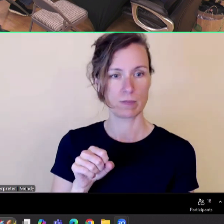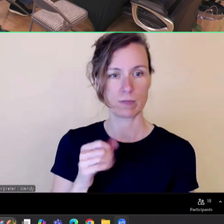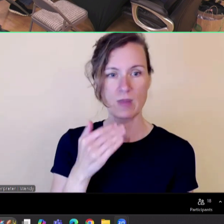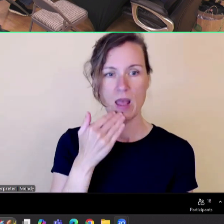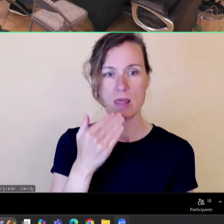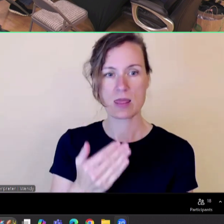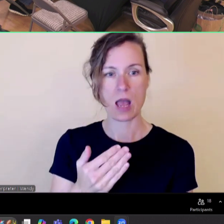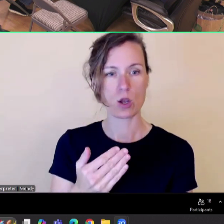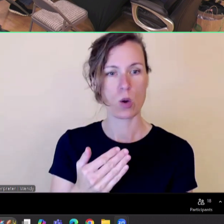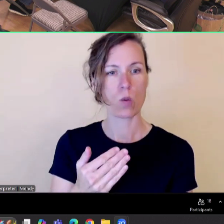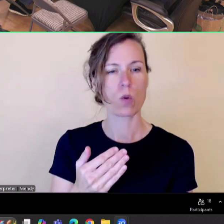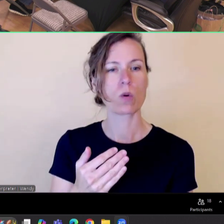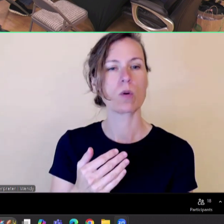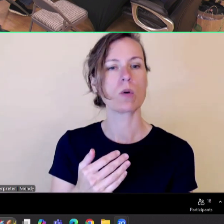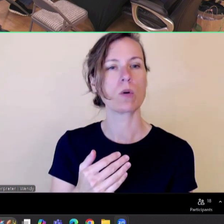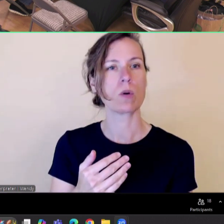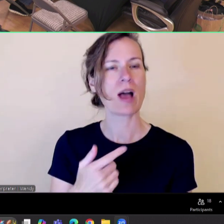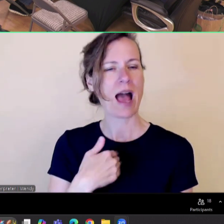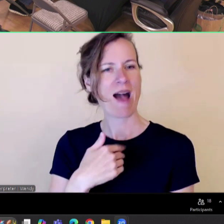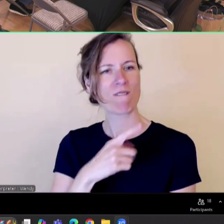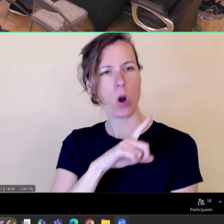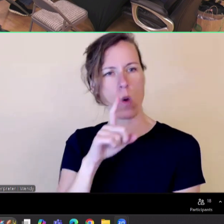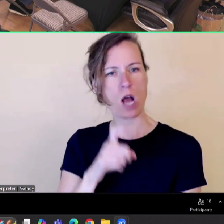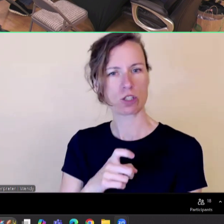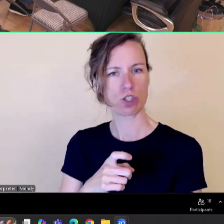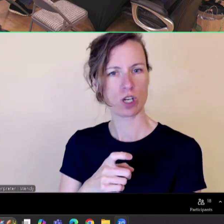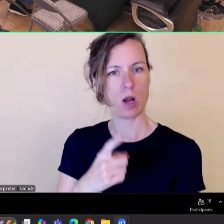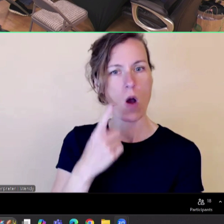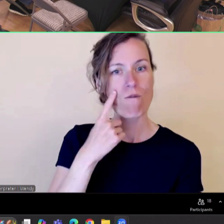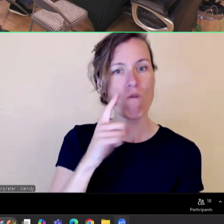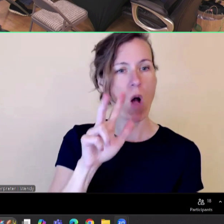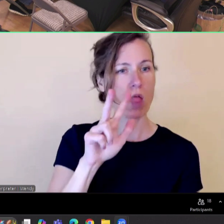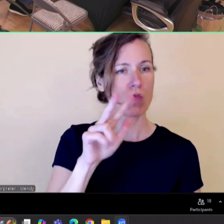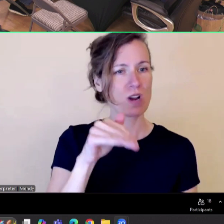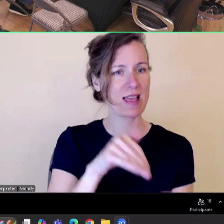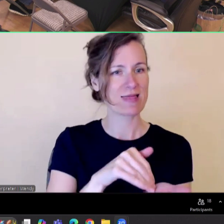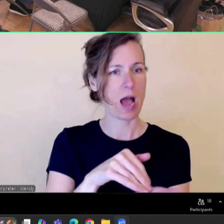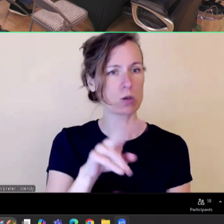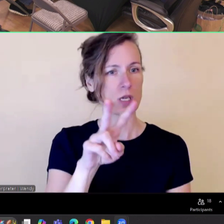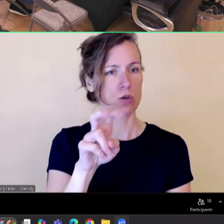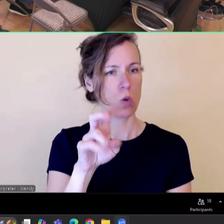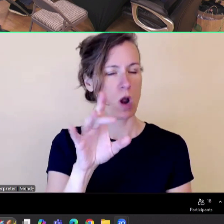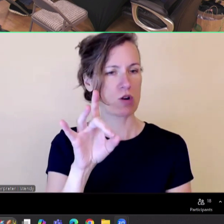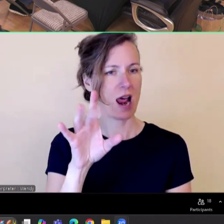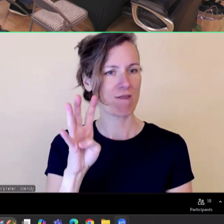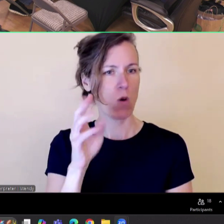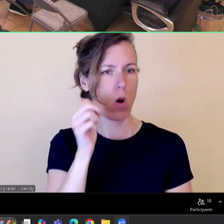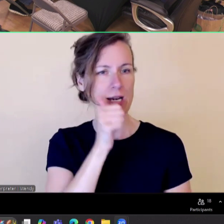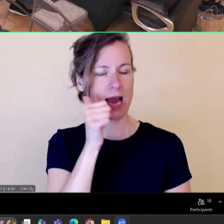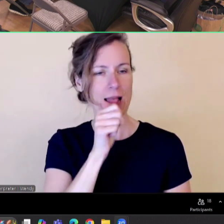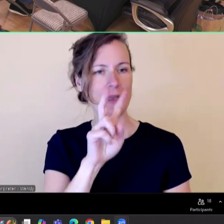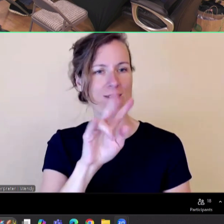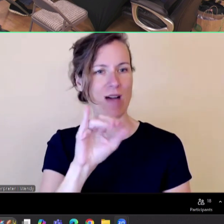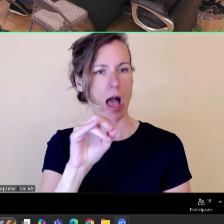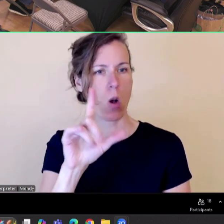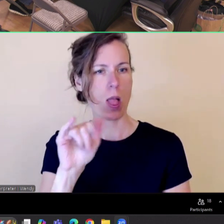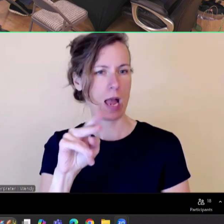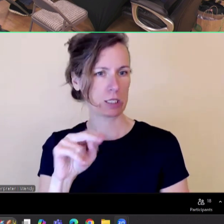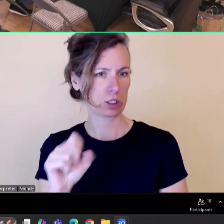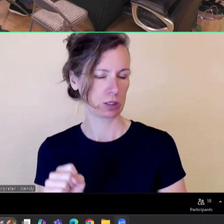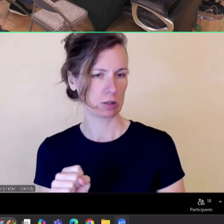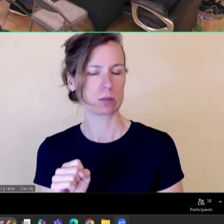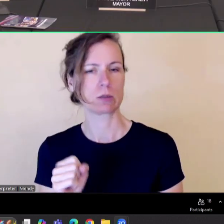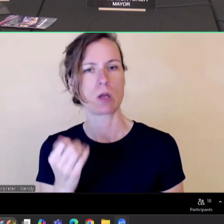Councilmember Gallagher. I have a strange question. For the 3,284 daily violations, do we know what the